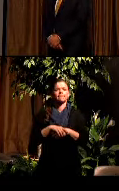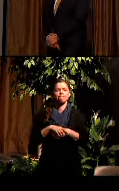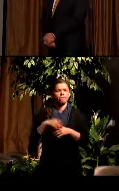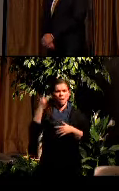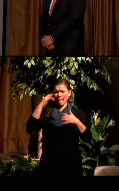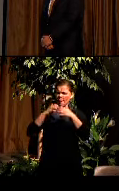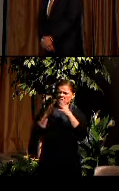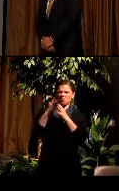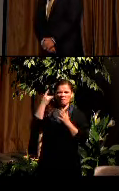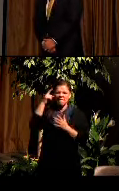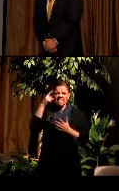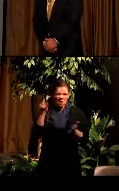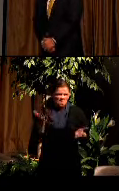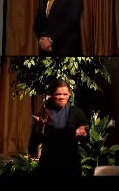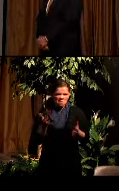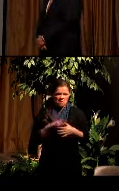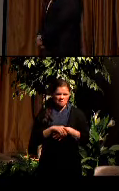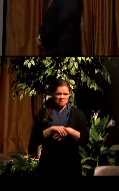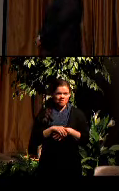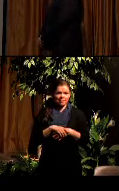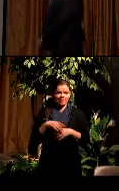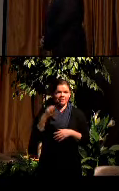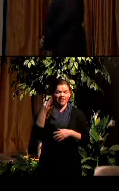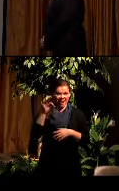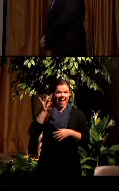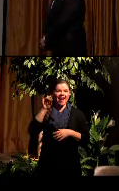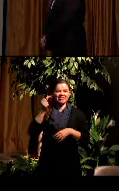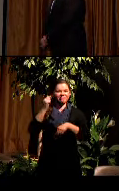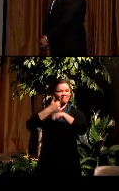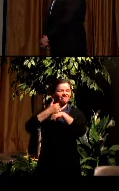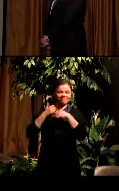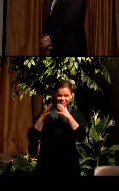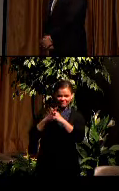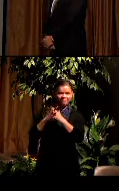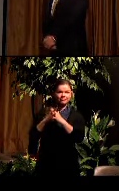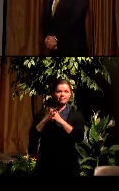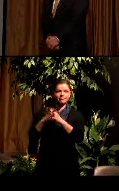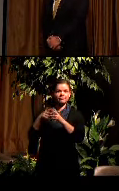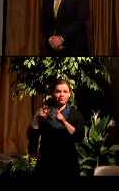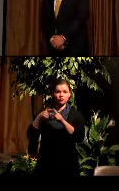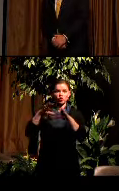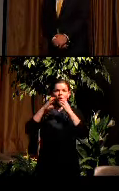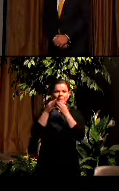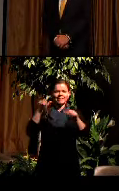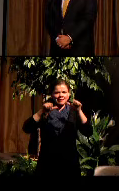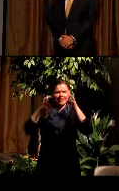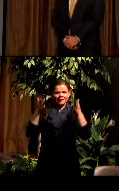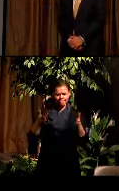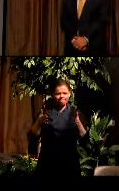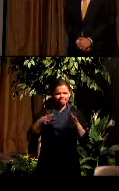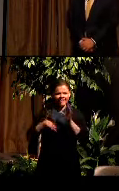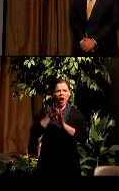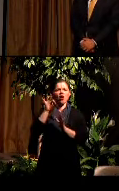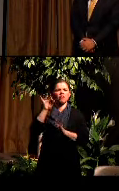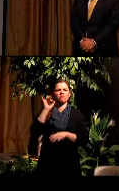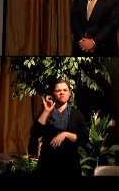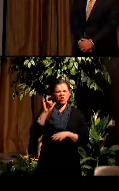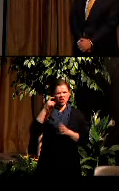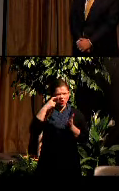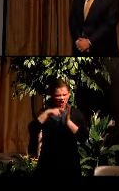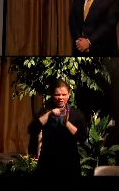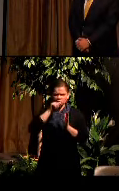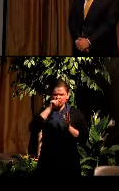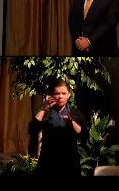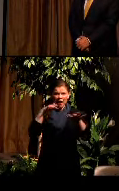us, not actually a group of scientists, the royal us, discovered that there was some major declines going on with